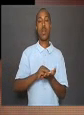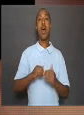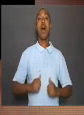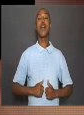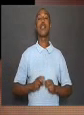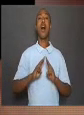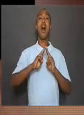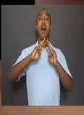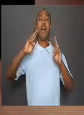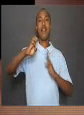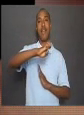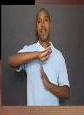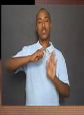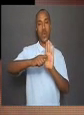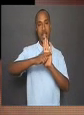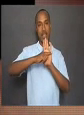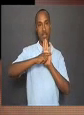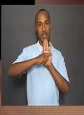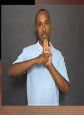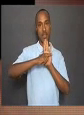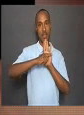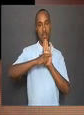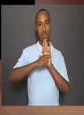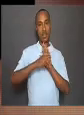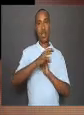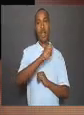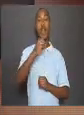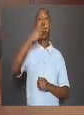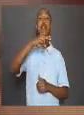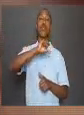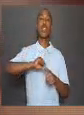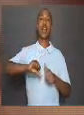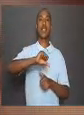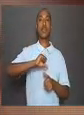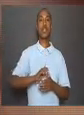a higher electronegativity than the hydrogen atom.